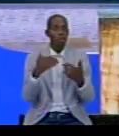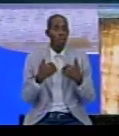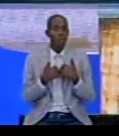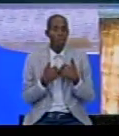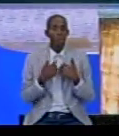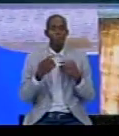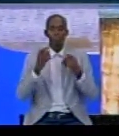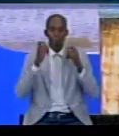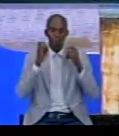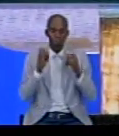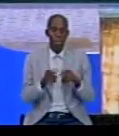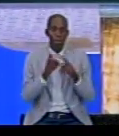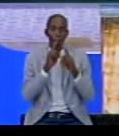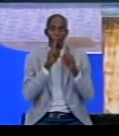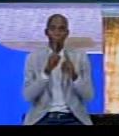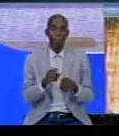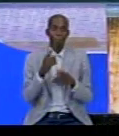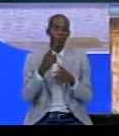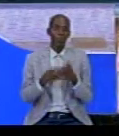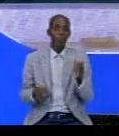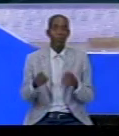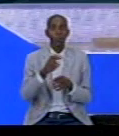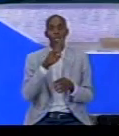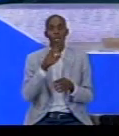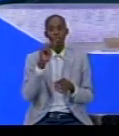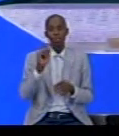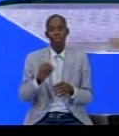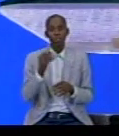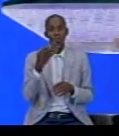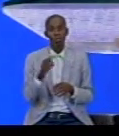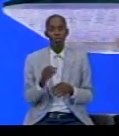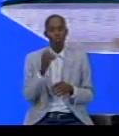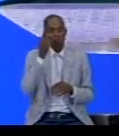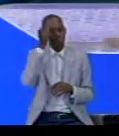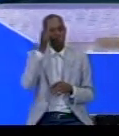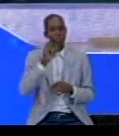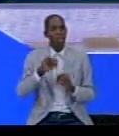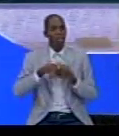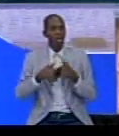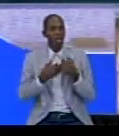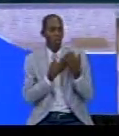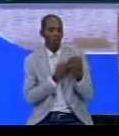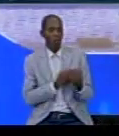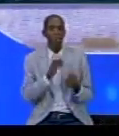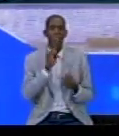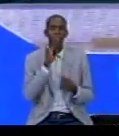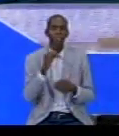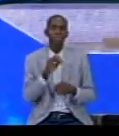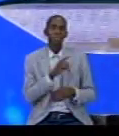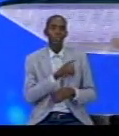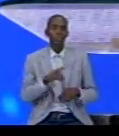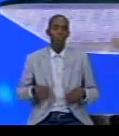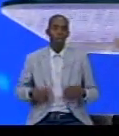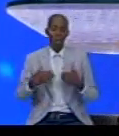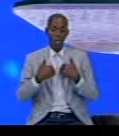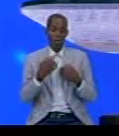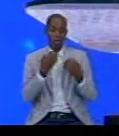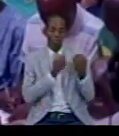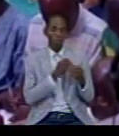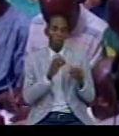immediate answer to what they were looking for, understand, have confidence in the Lord as you pray